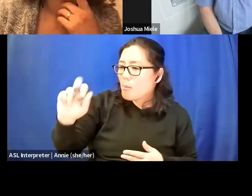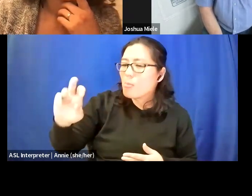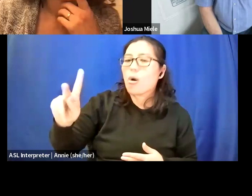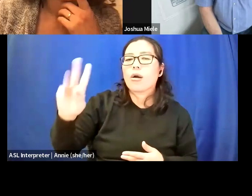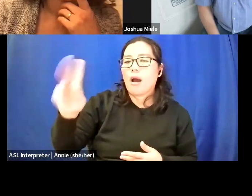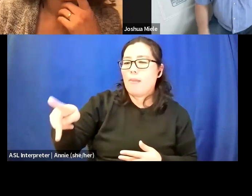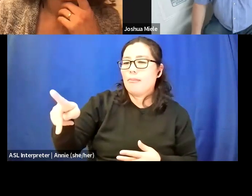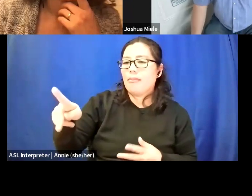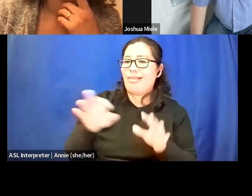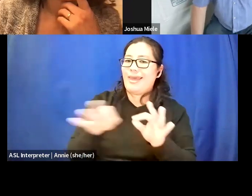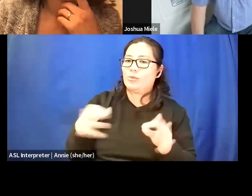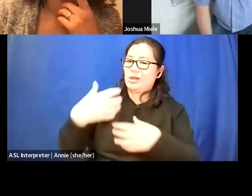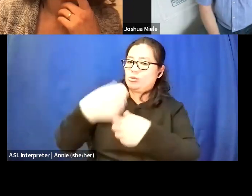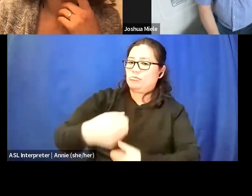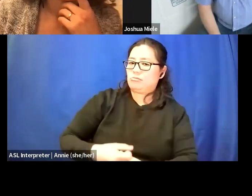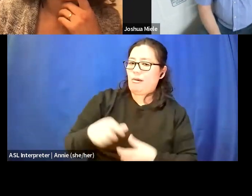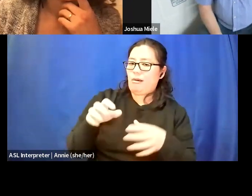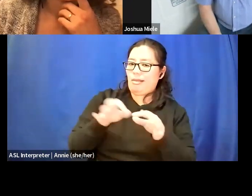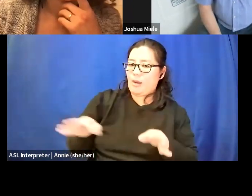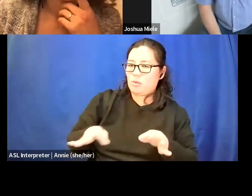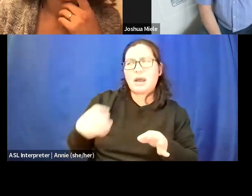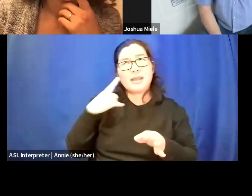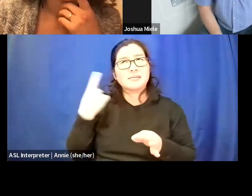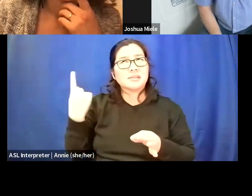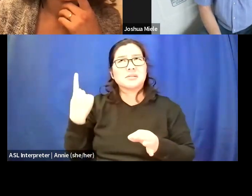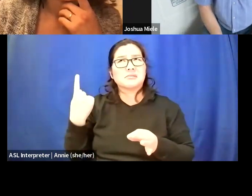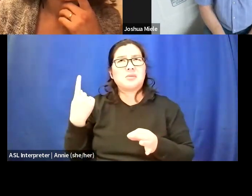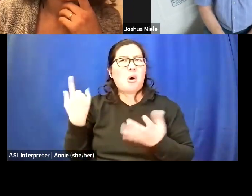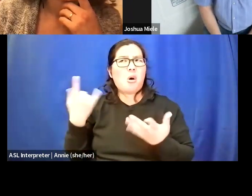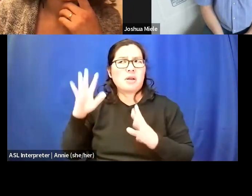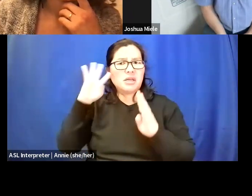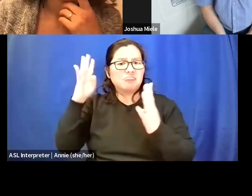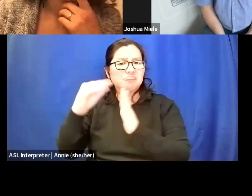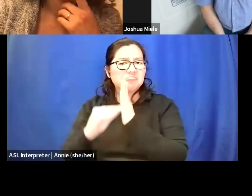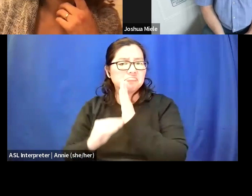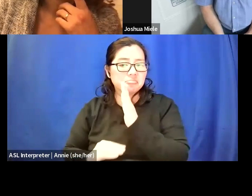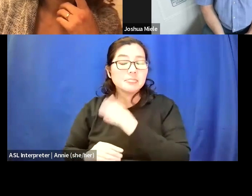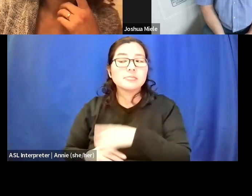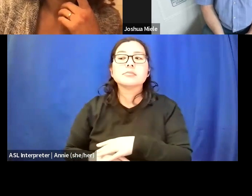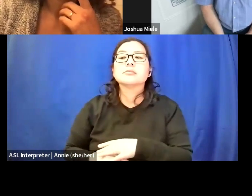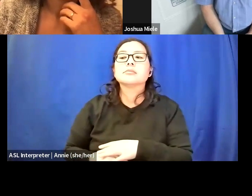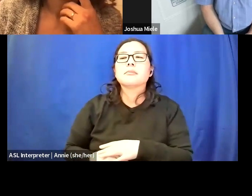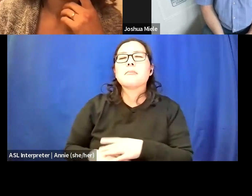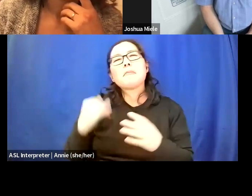does exist already, but I think I imagine something a little bit more